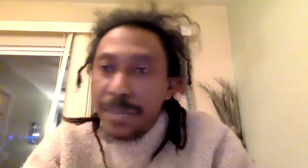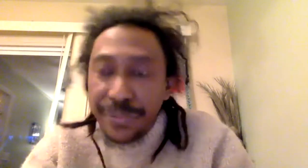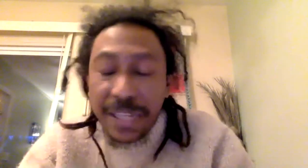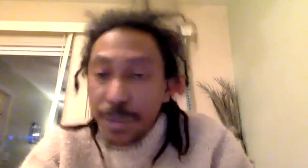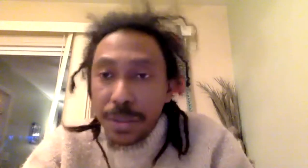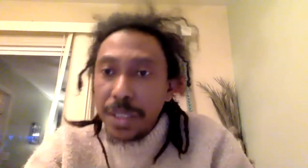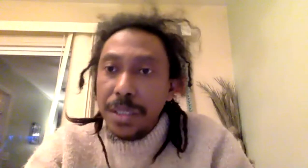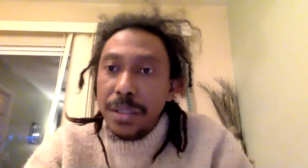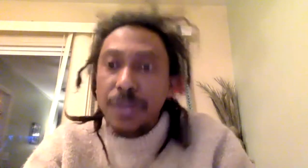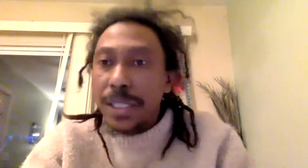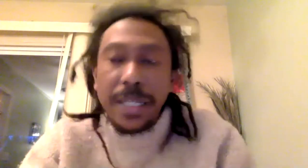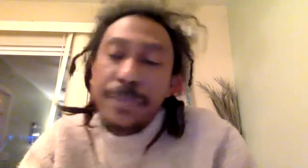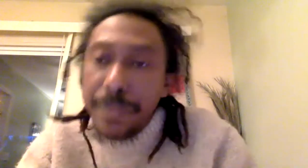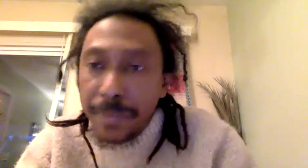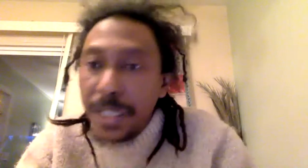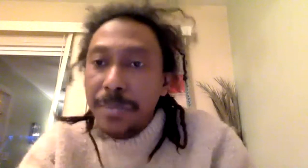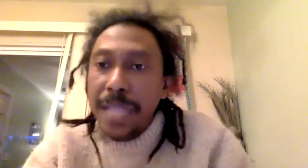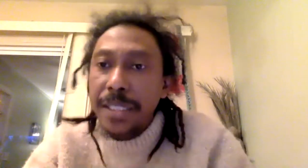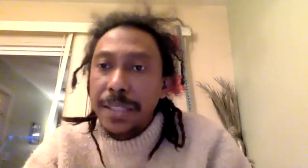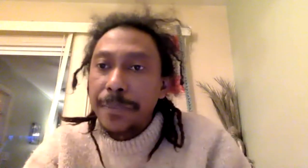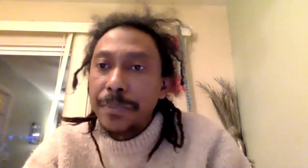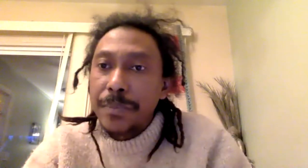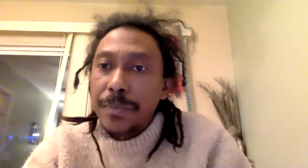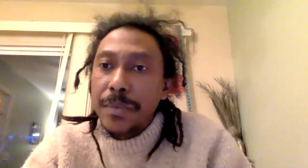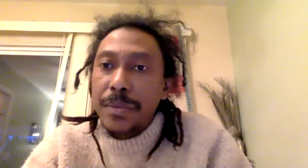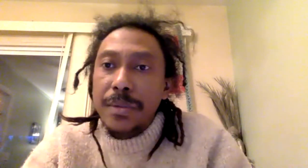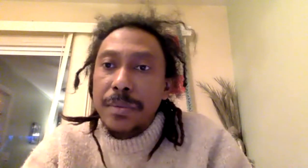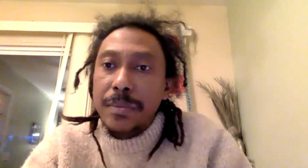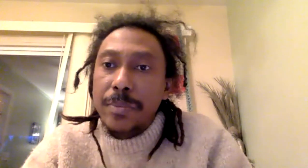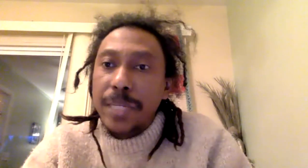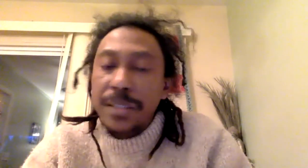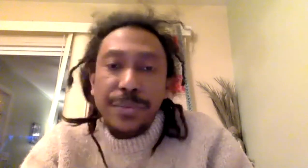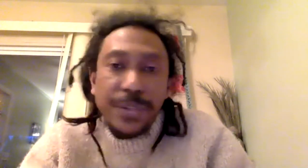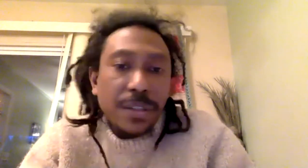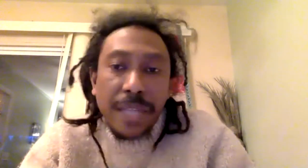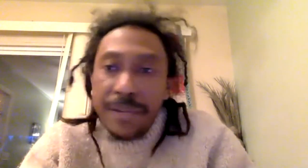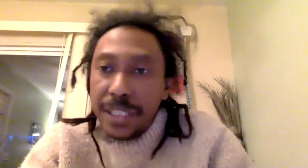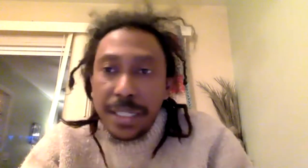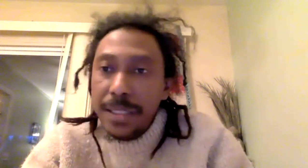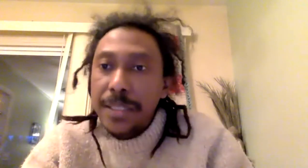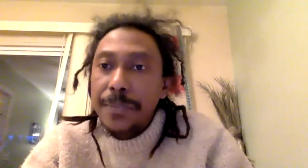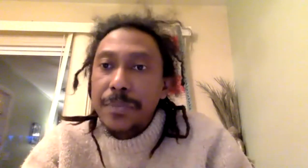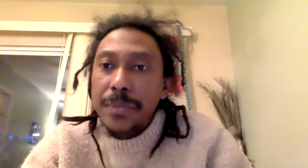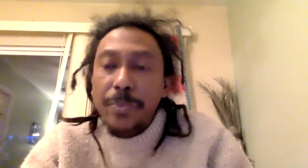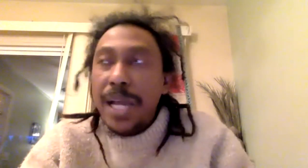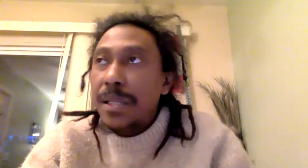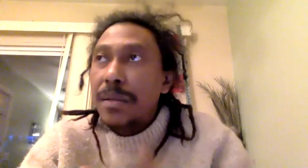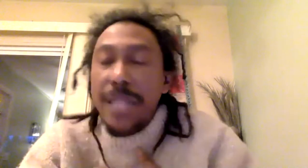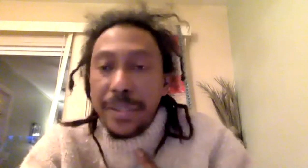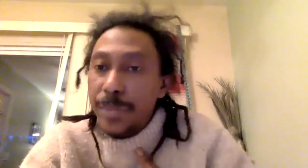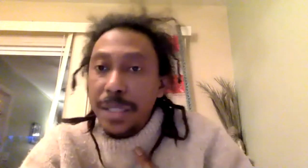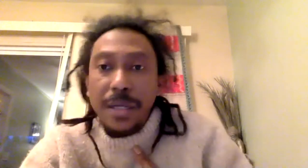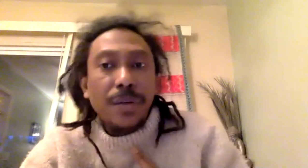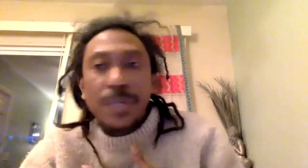become famous, you're gonna get a little money. But if you don't have a chance, but